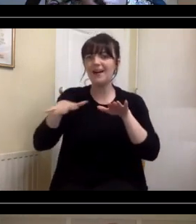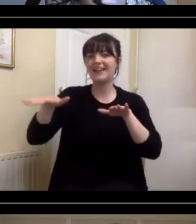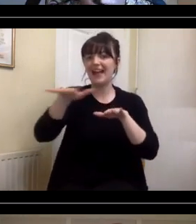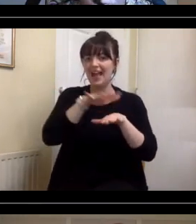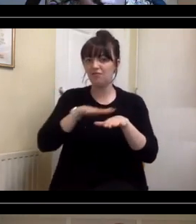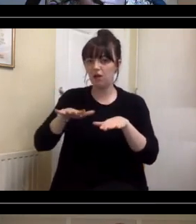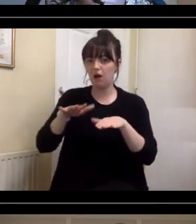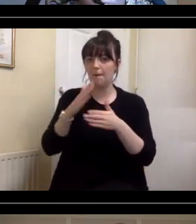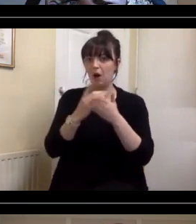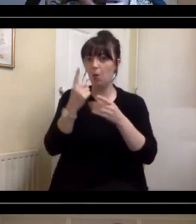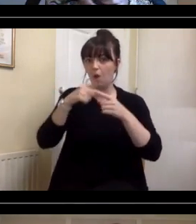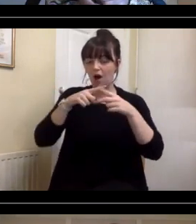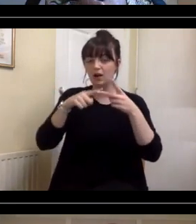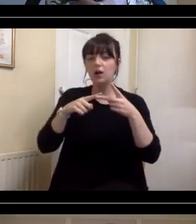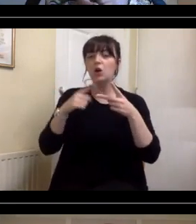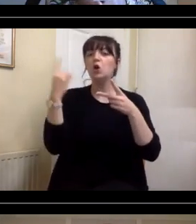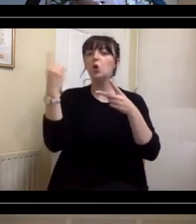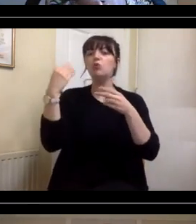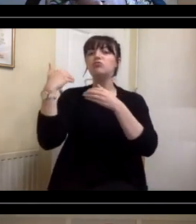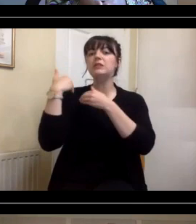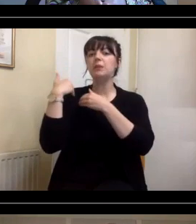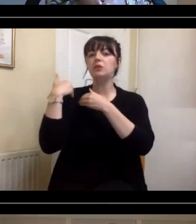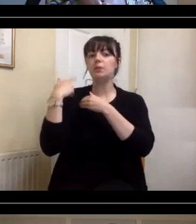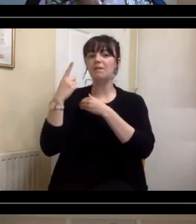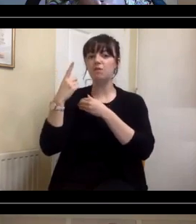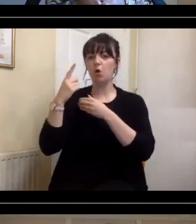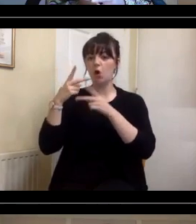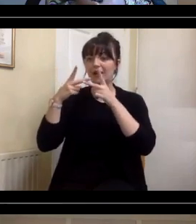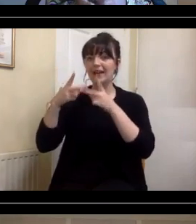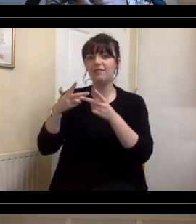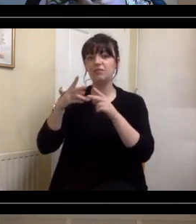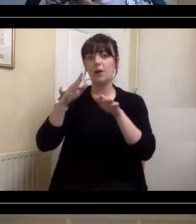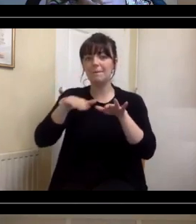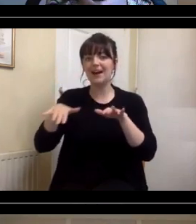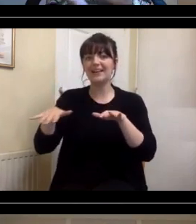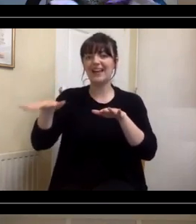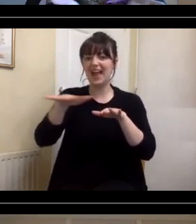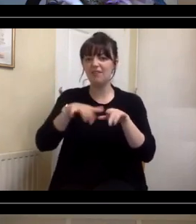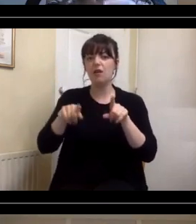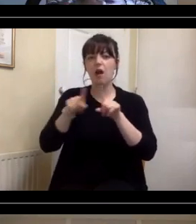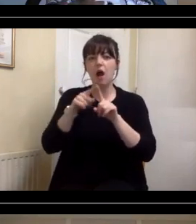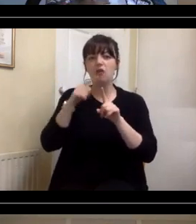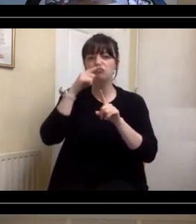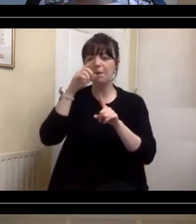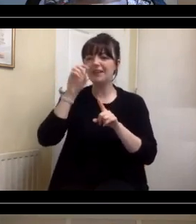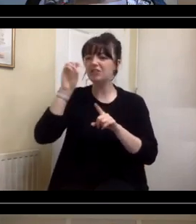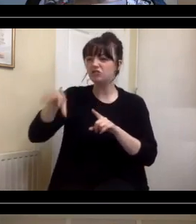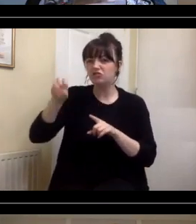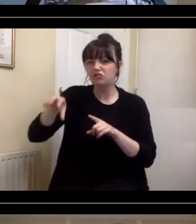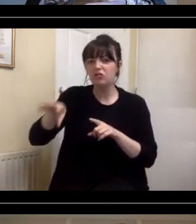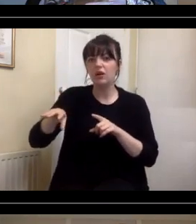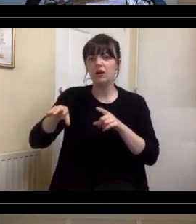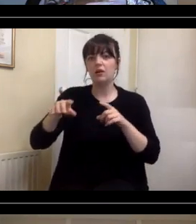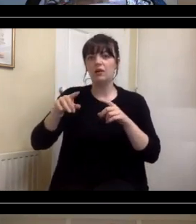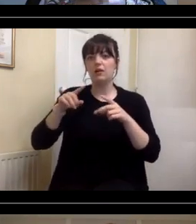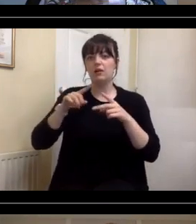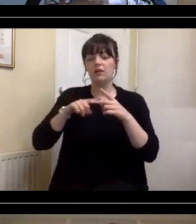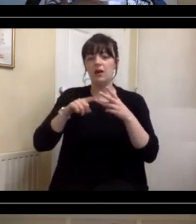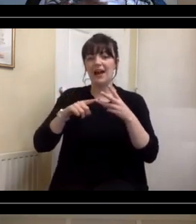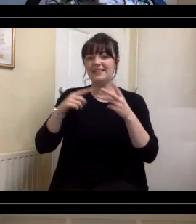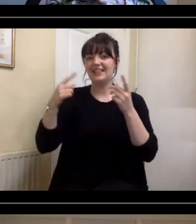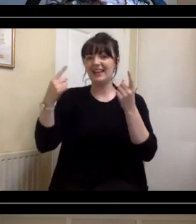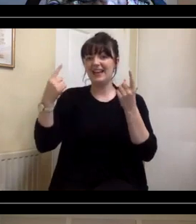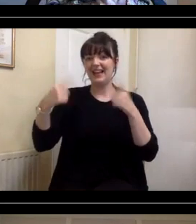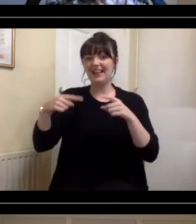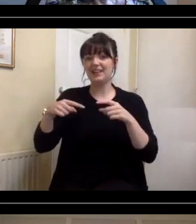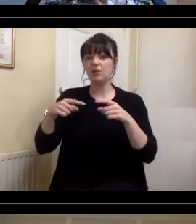it. Who would be responsible for maintaining the parking area to prevent things like fly tipping and illegal camping? And will the parking area